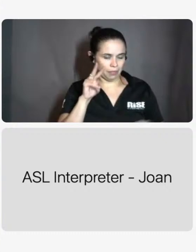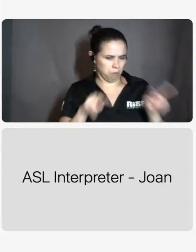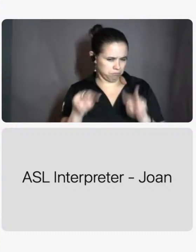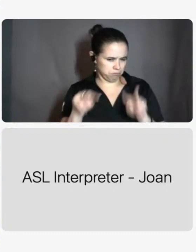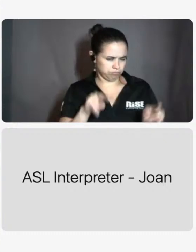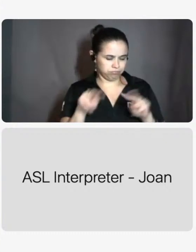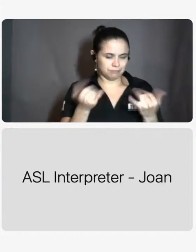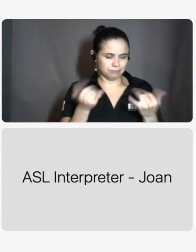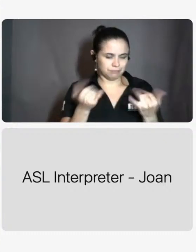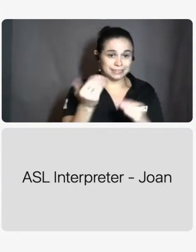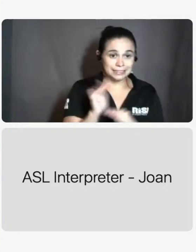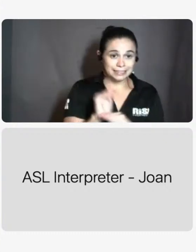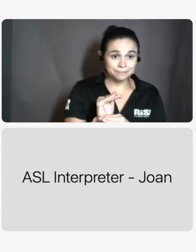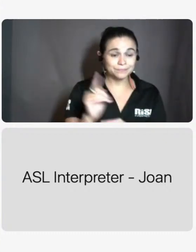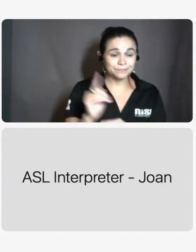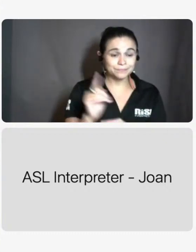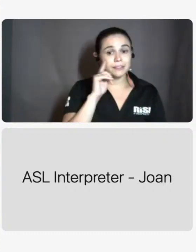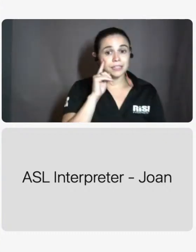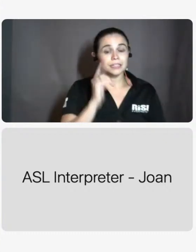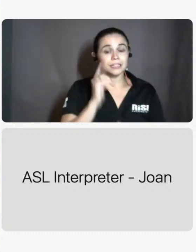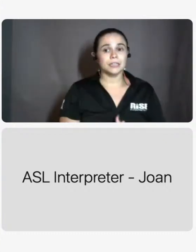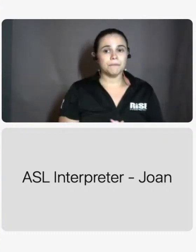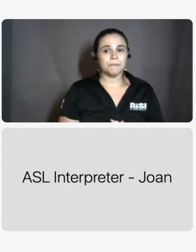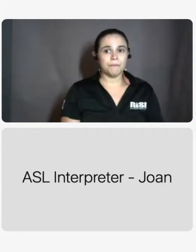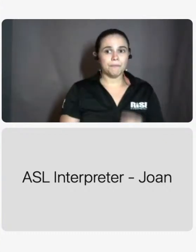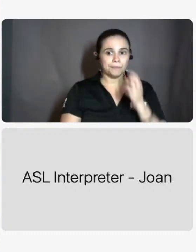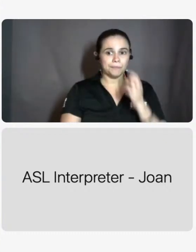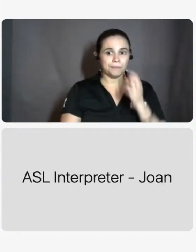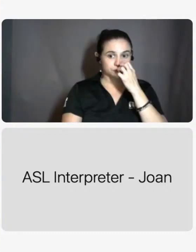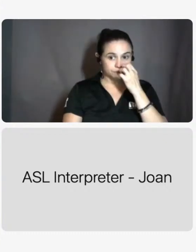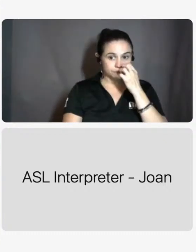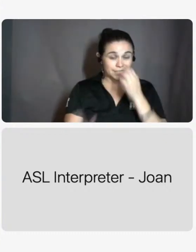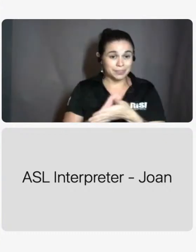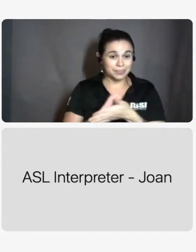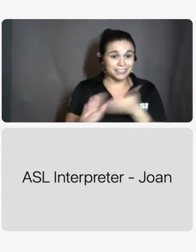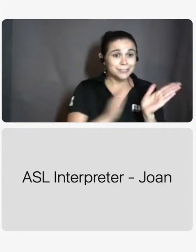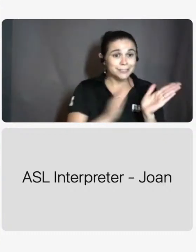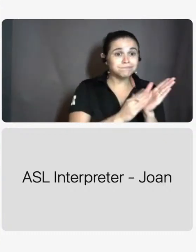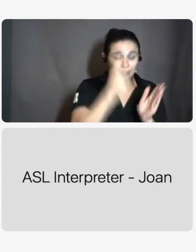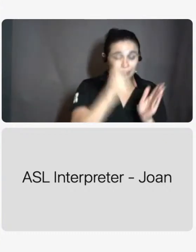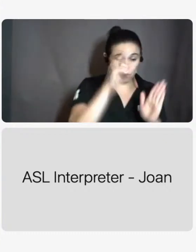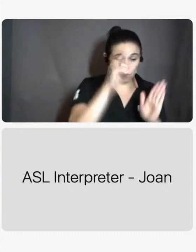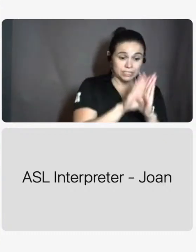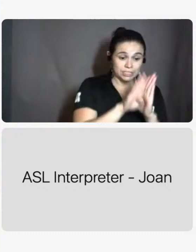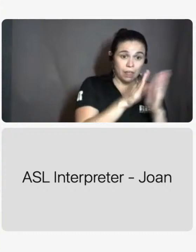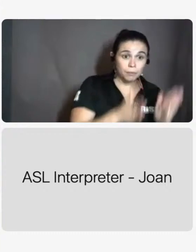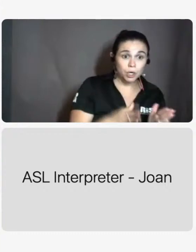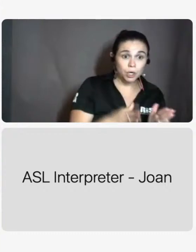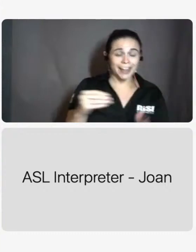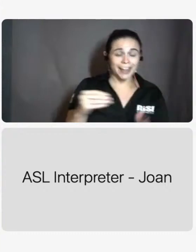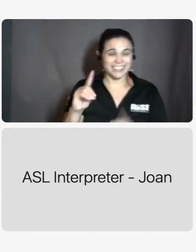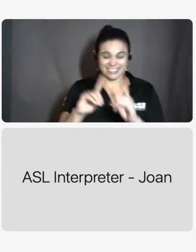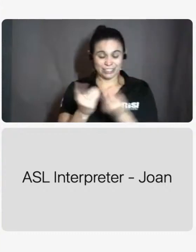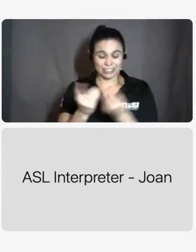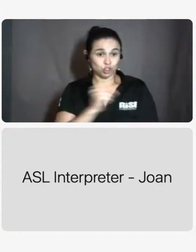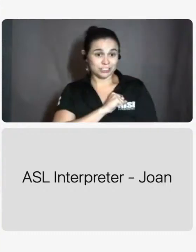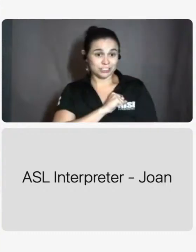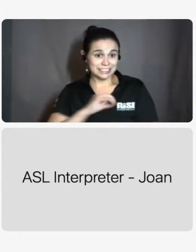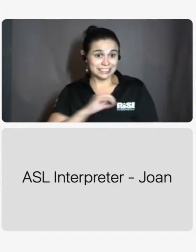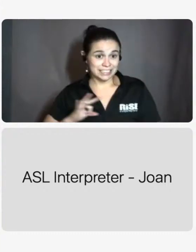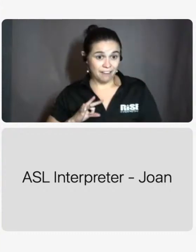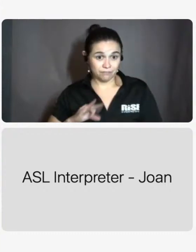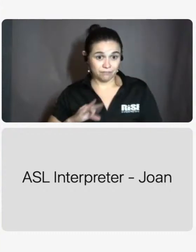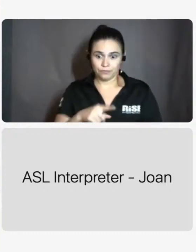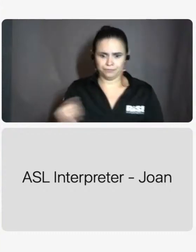and also district staff who conducted these negotiations, recognizing that going to